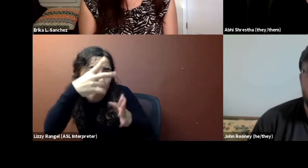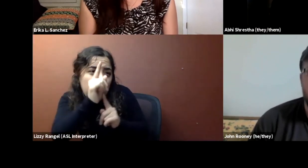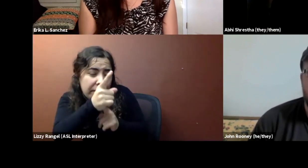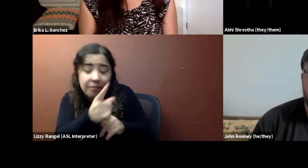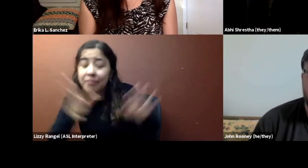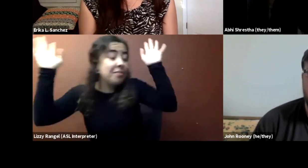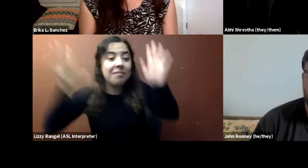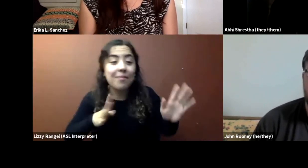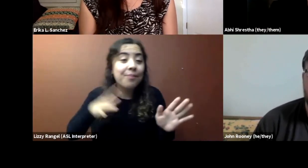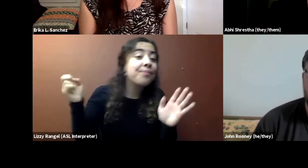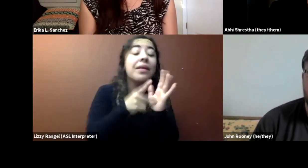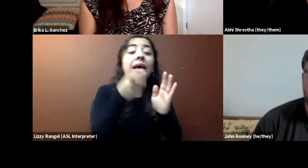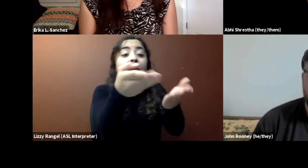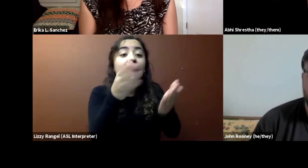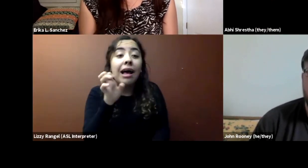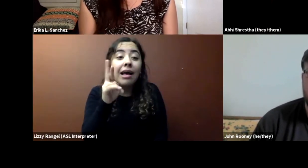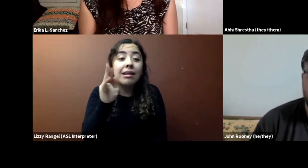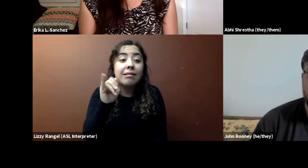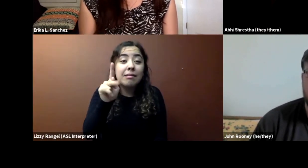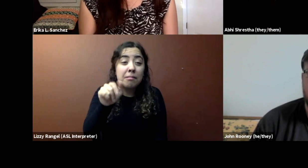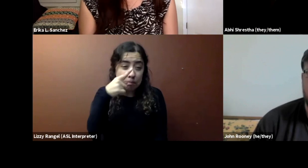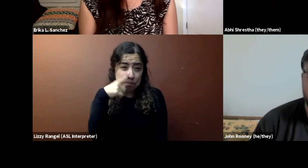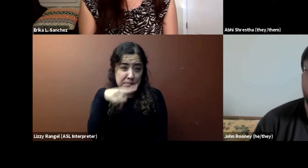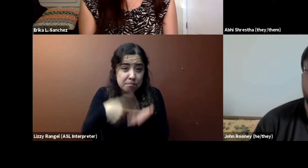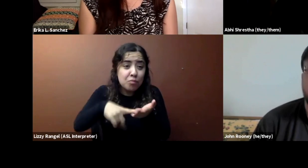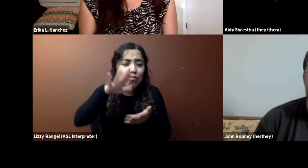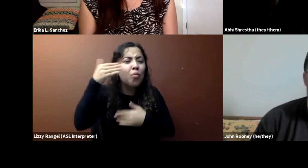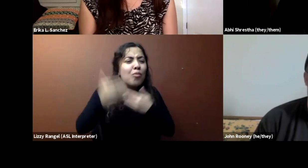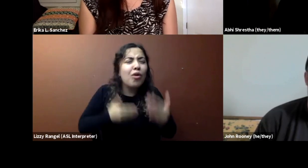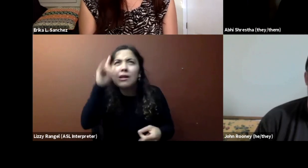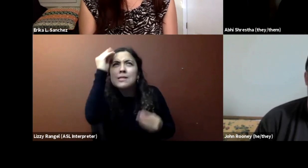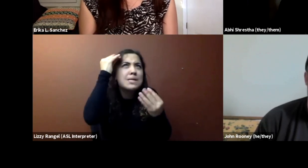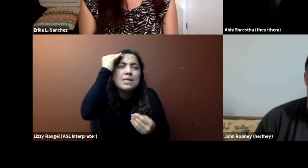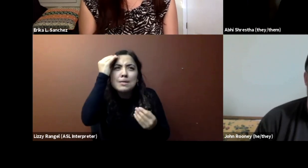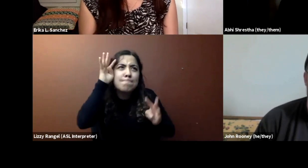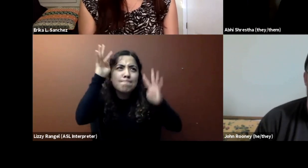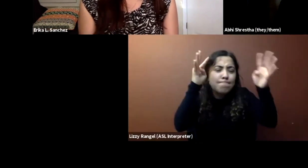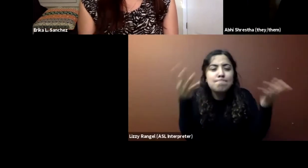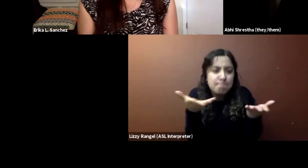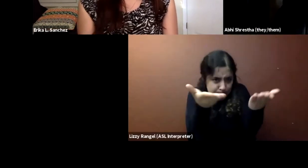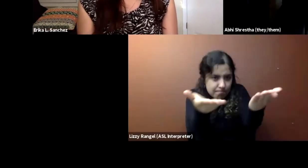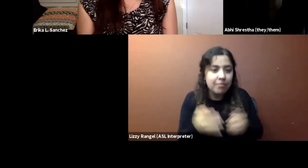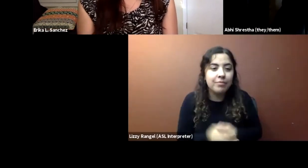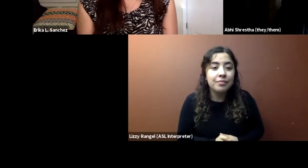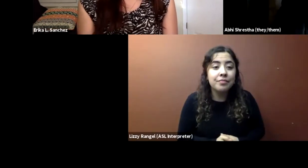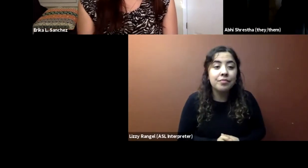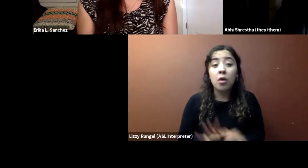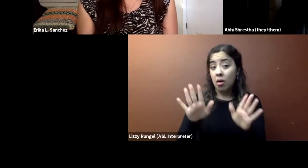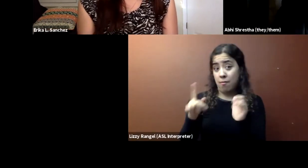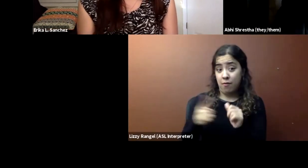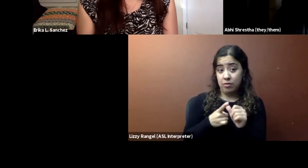Erika, would you mind talking a little bit about how that process was for you? In this Sure. moment? Well, first of all, some of these lines